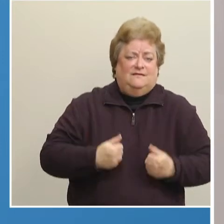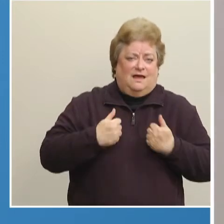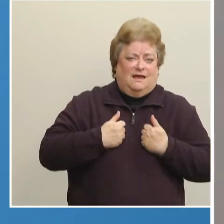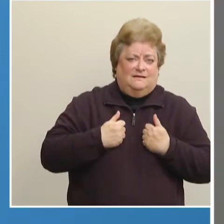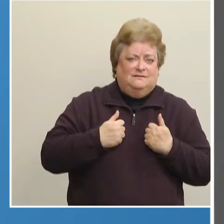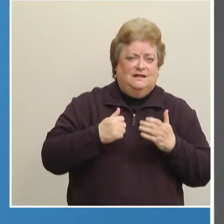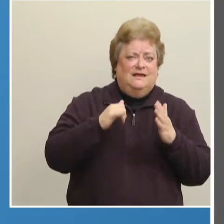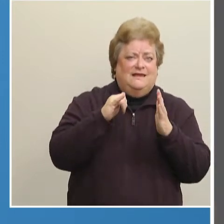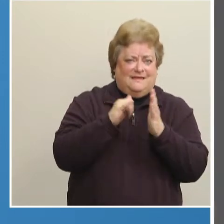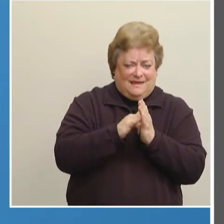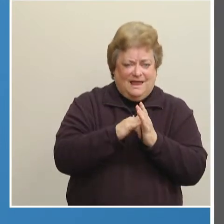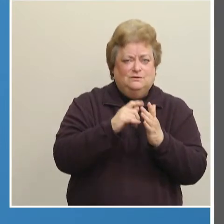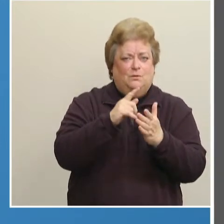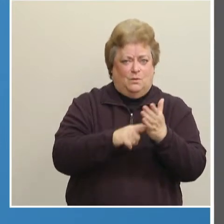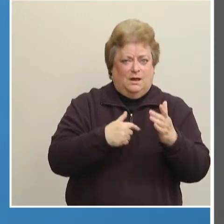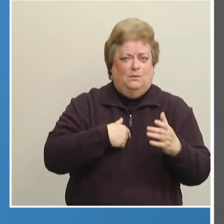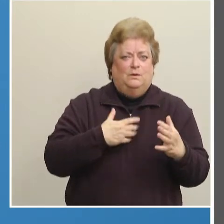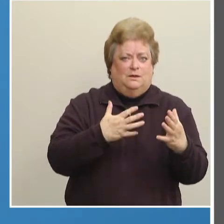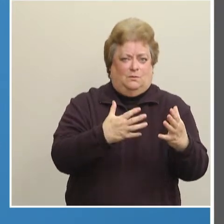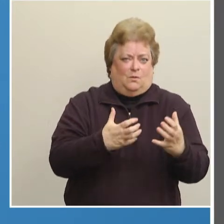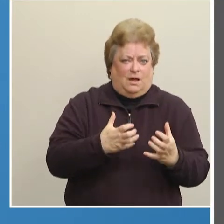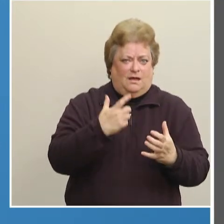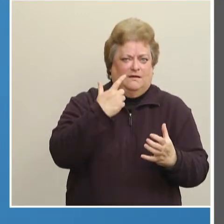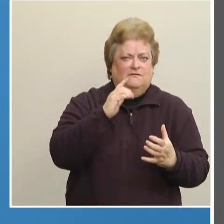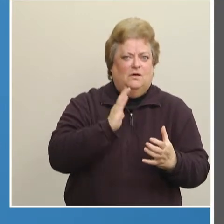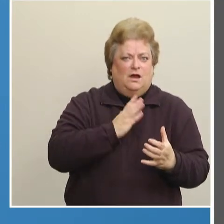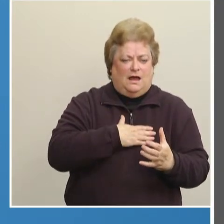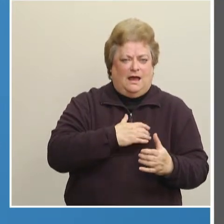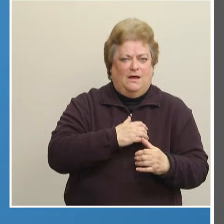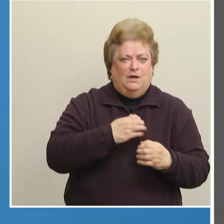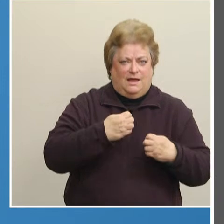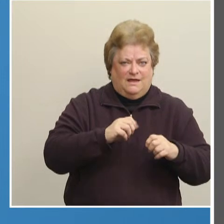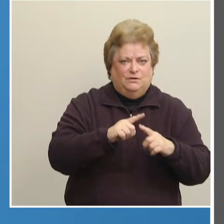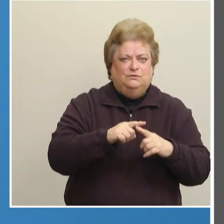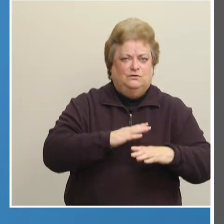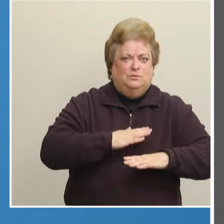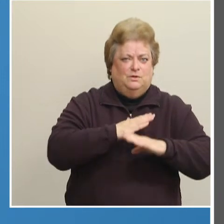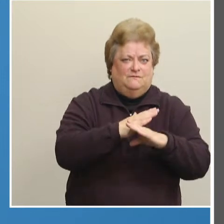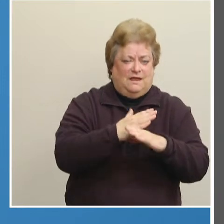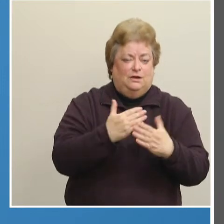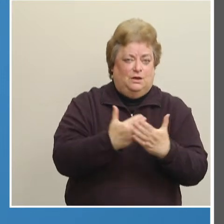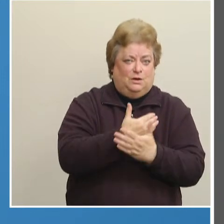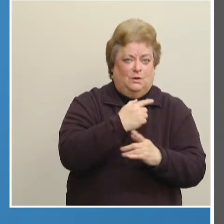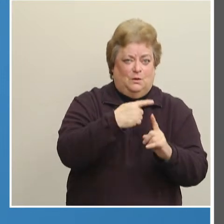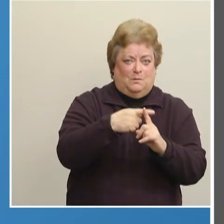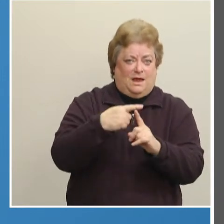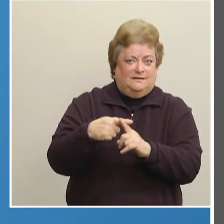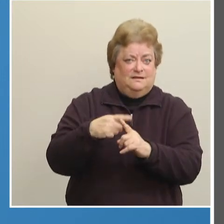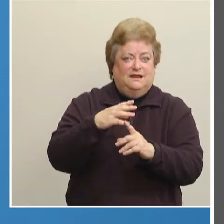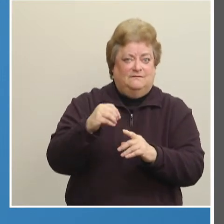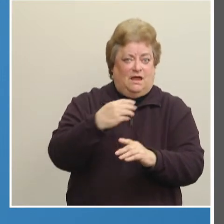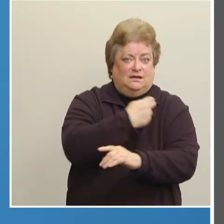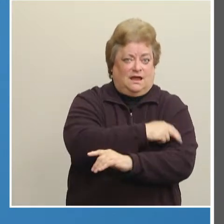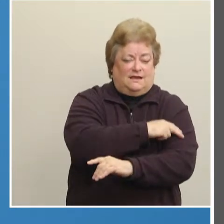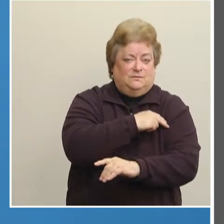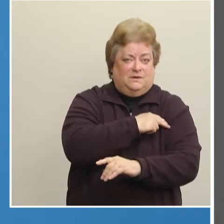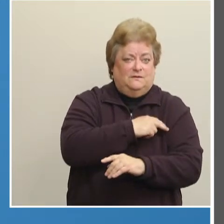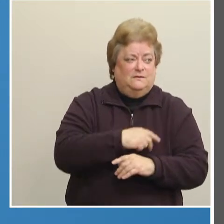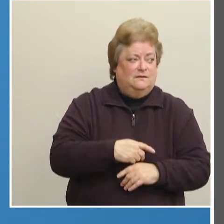is the ultimate desired outcome for our efforts to prevent new cases and hospitalizations. This